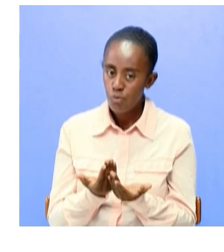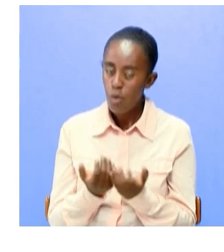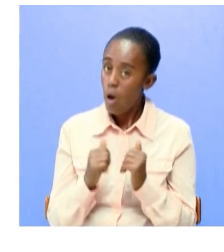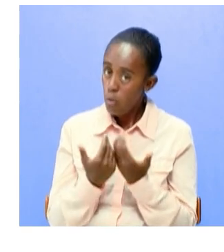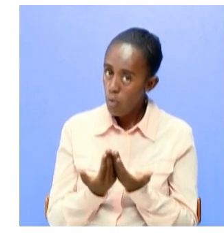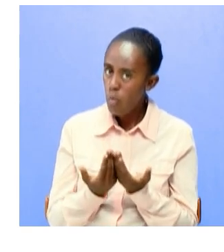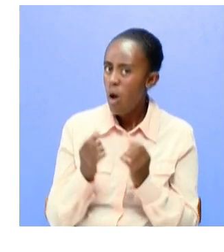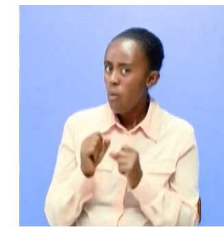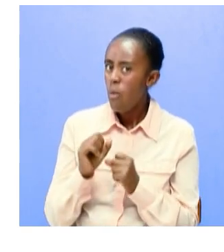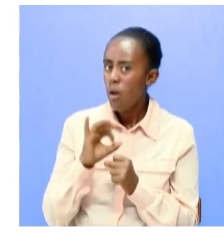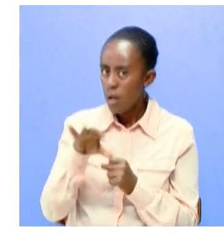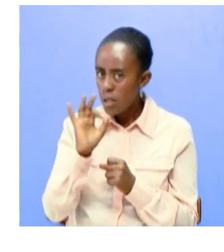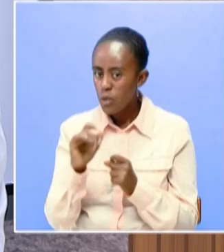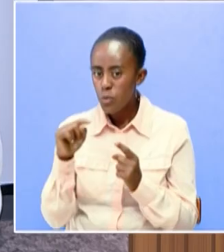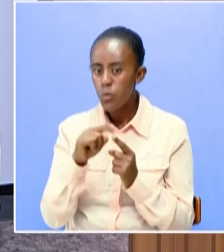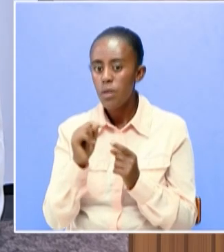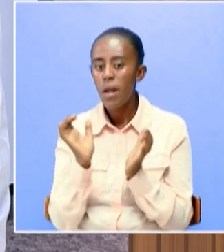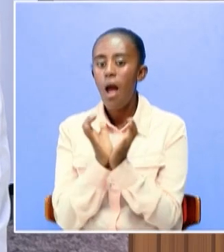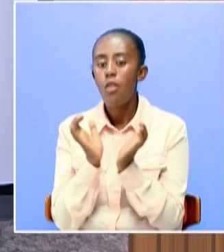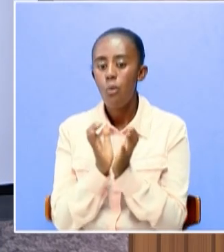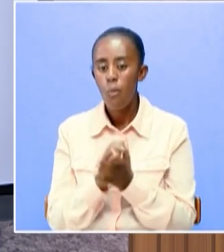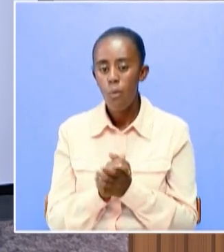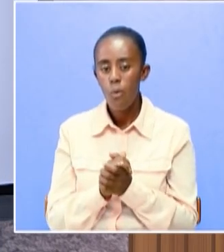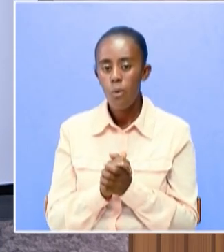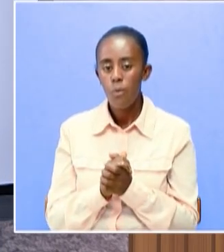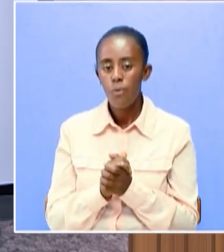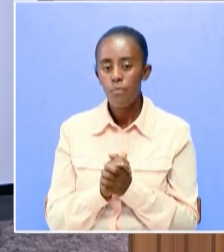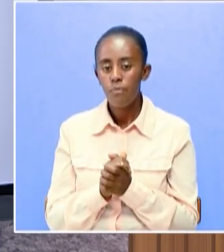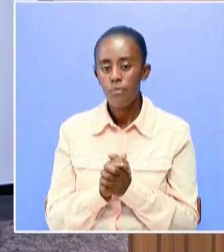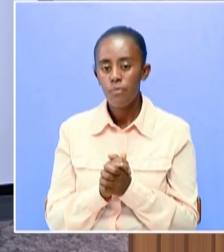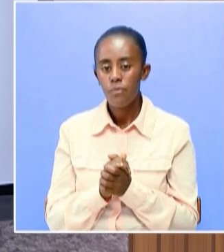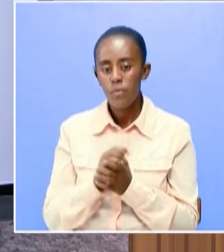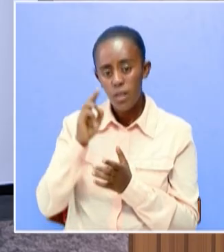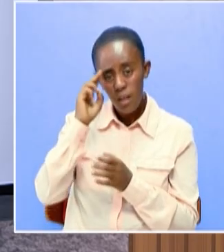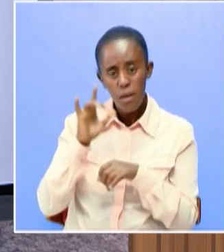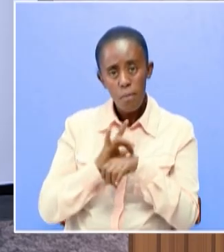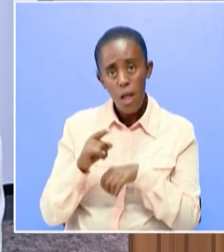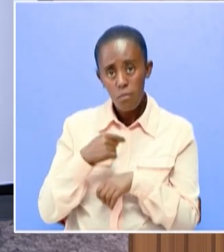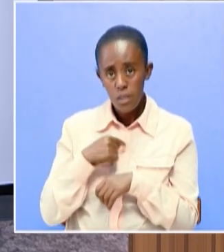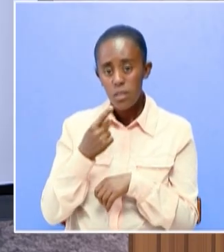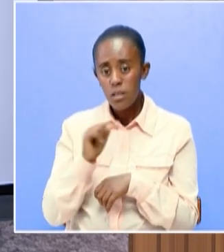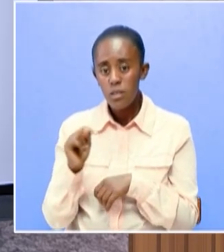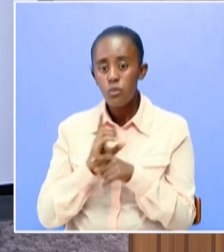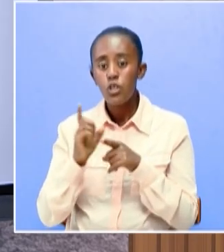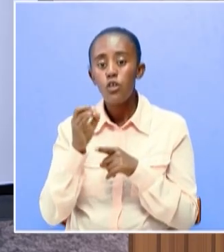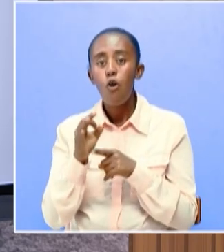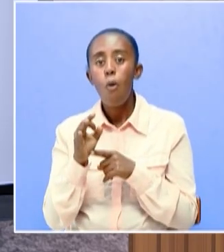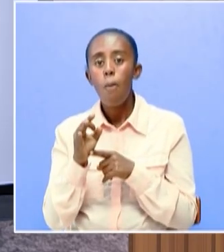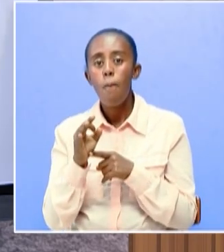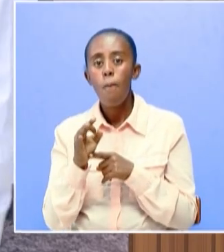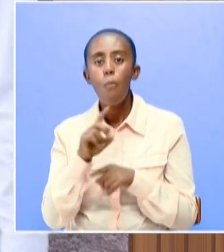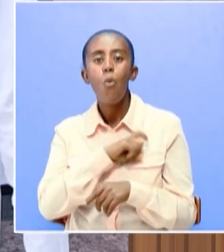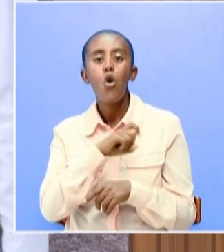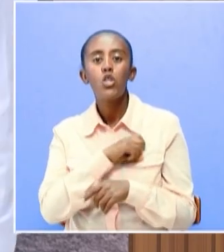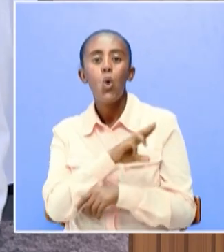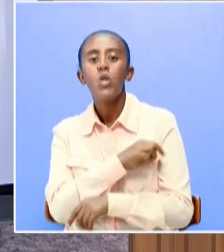How can I get to the mercado? Can be used here. What? Hey, blank me the direction of Paolo's